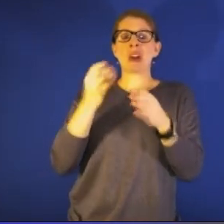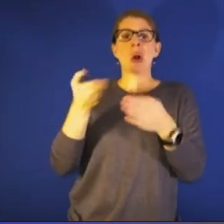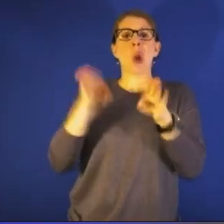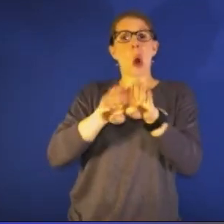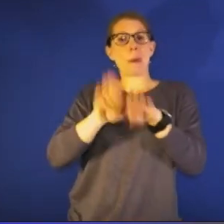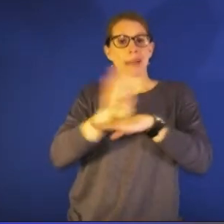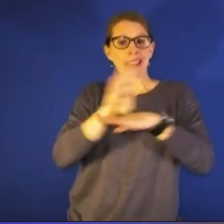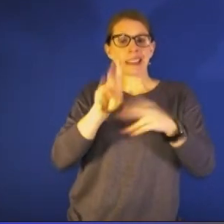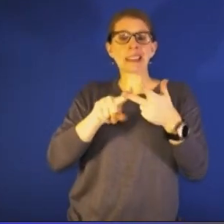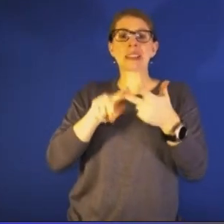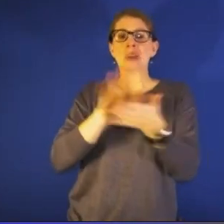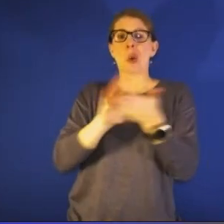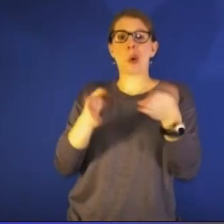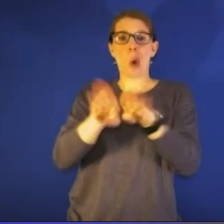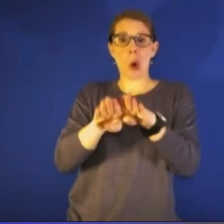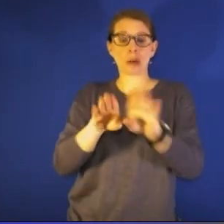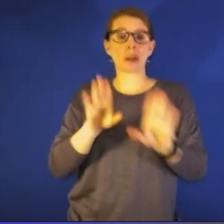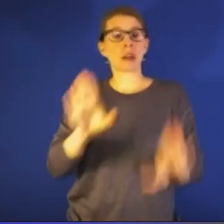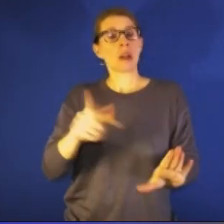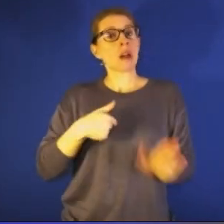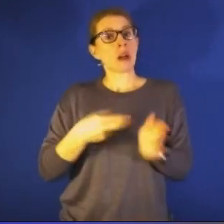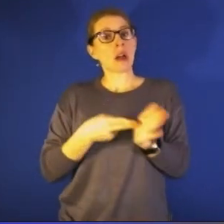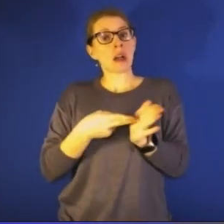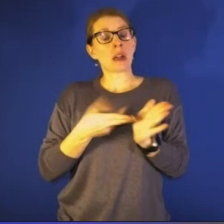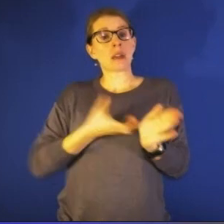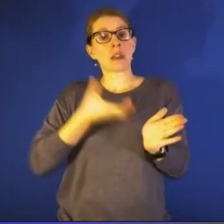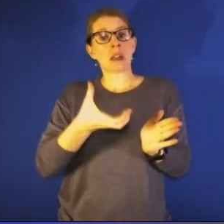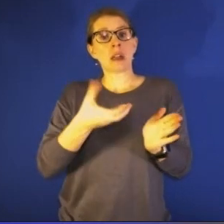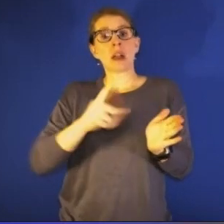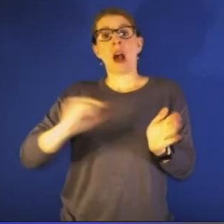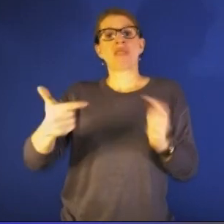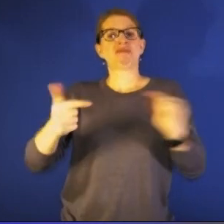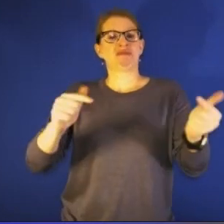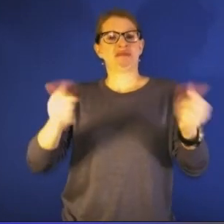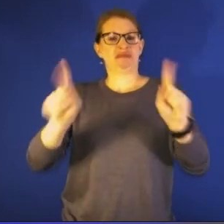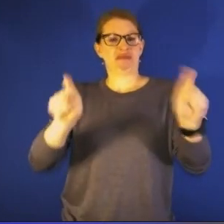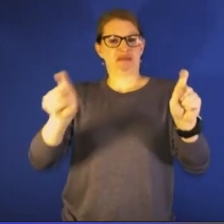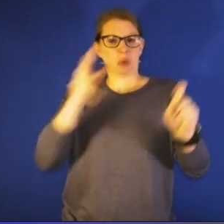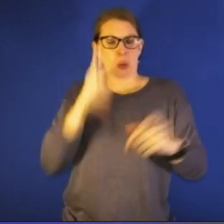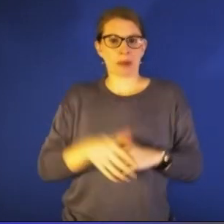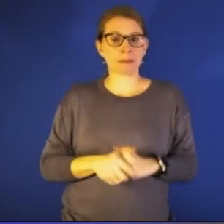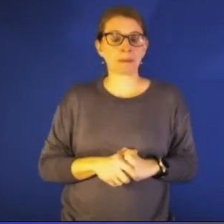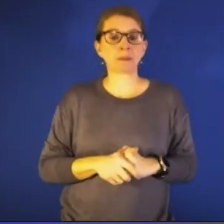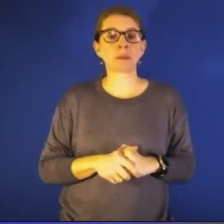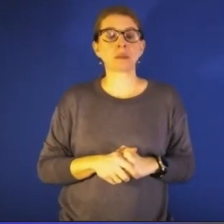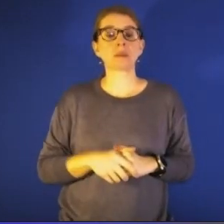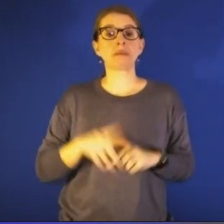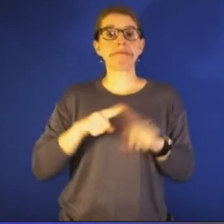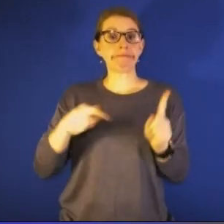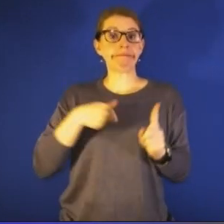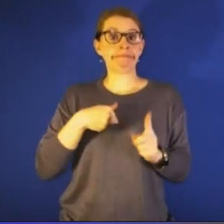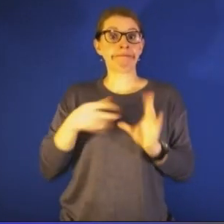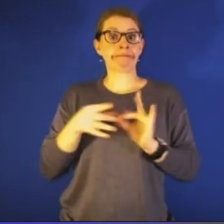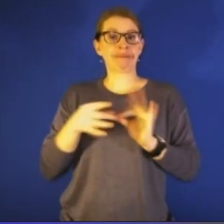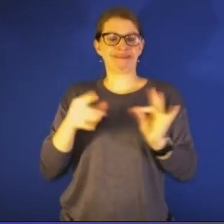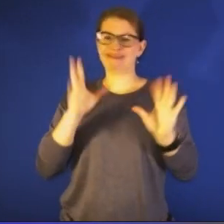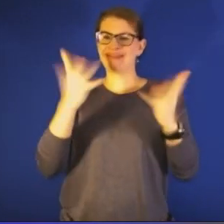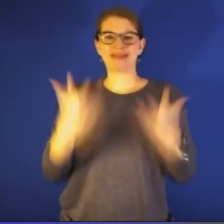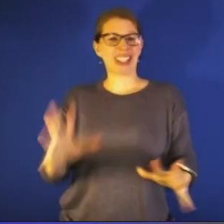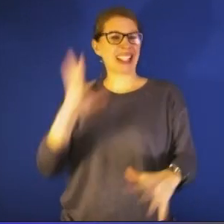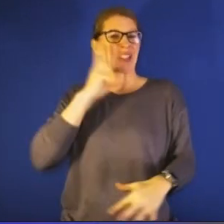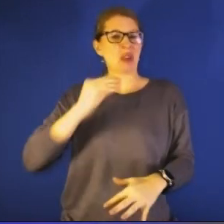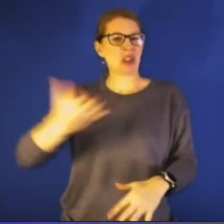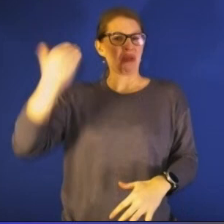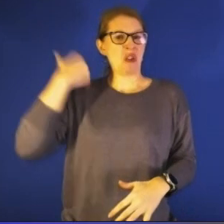that. Here's what I'm going to say. I'm going to turn to some of our other CMOs about this question. Look, we've done this before. We have bent